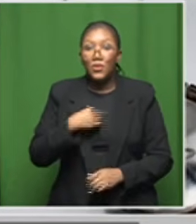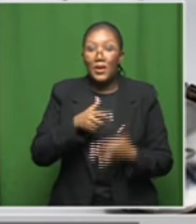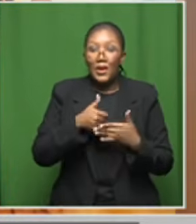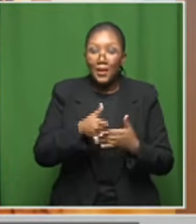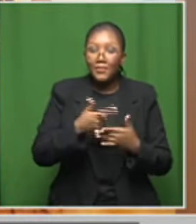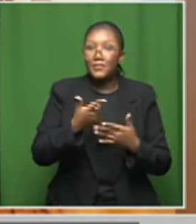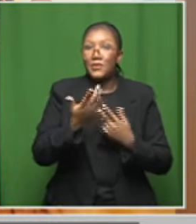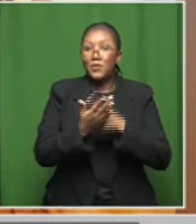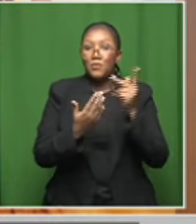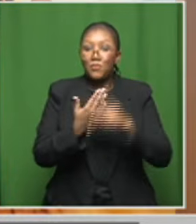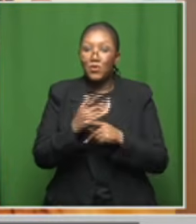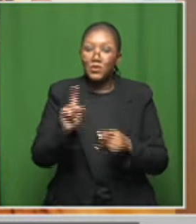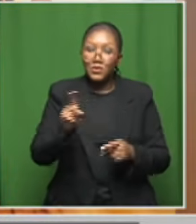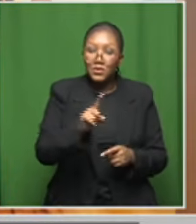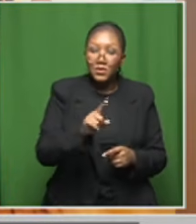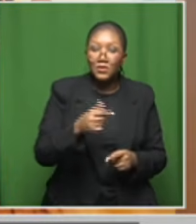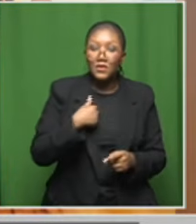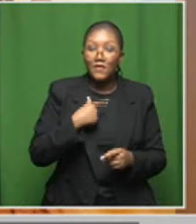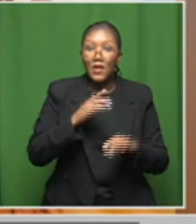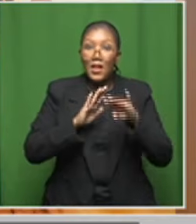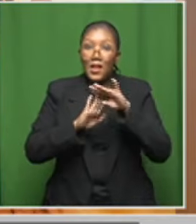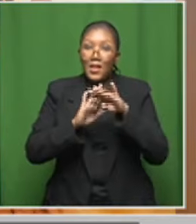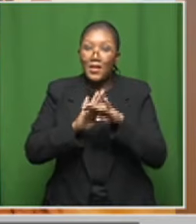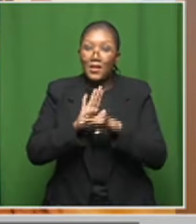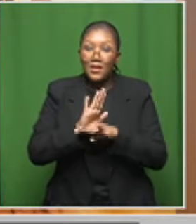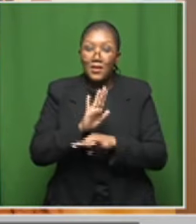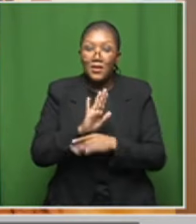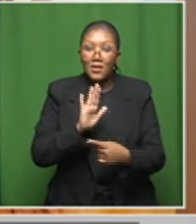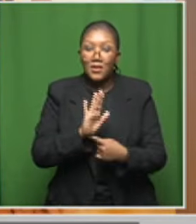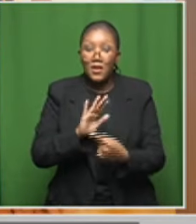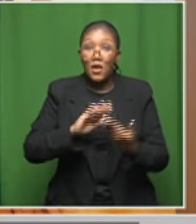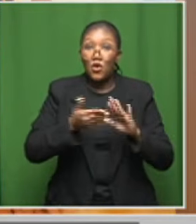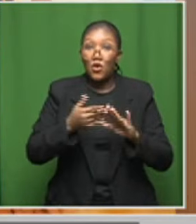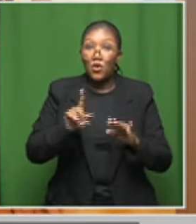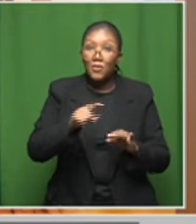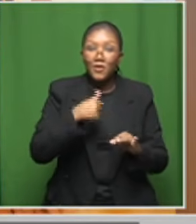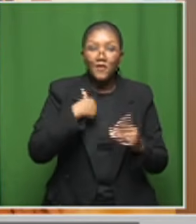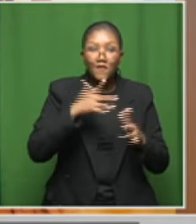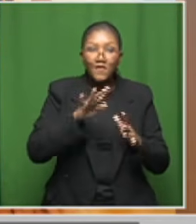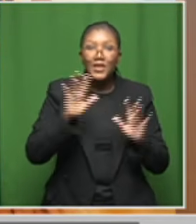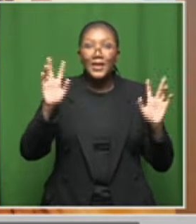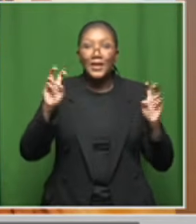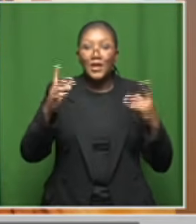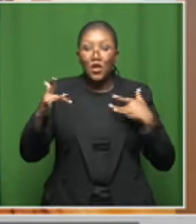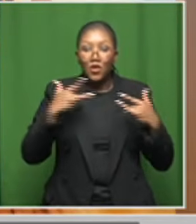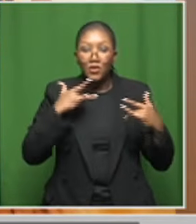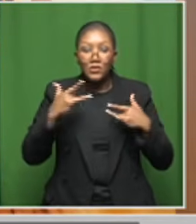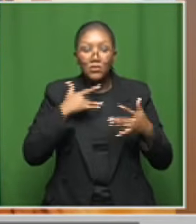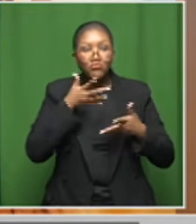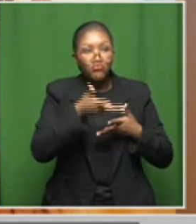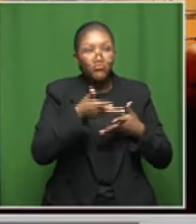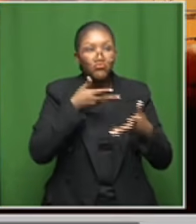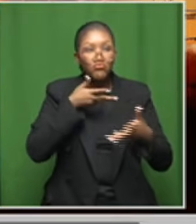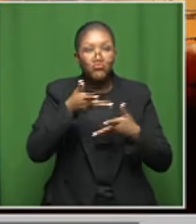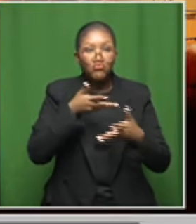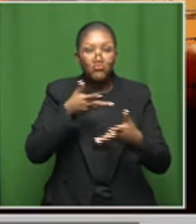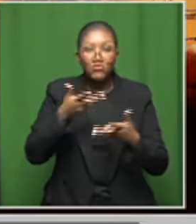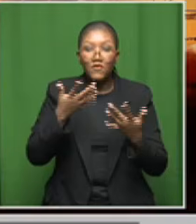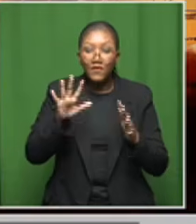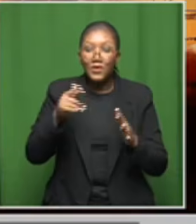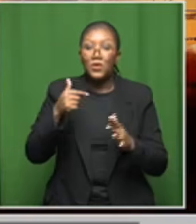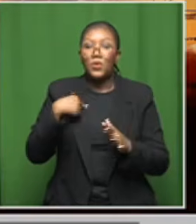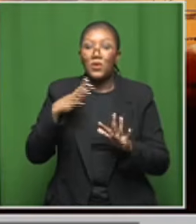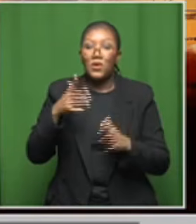ground. There's a long list that the community has talked to us about that needs our involvement in, and we